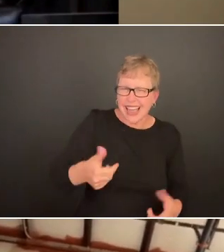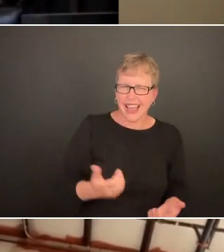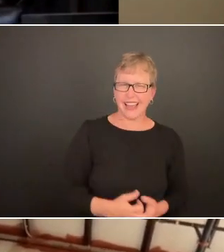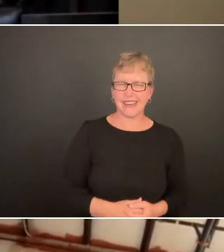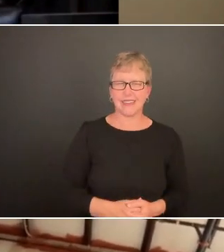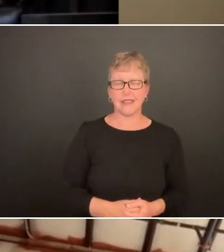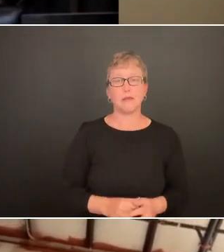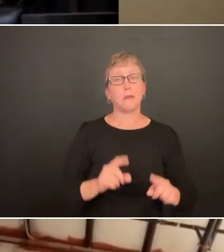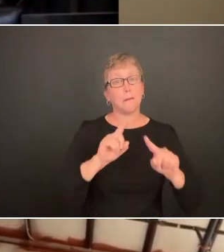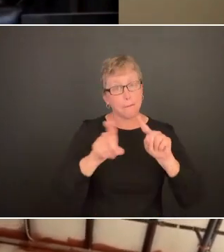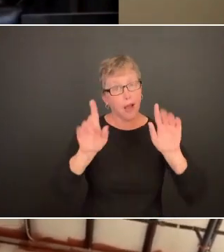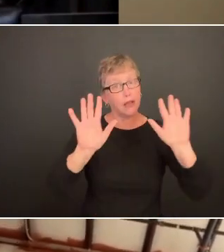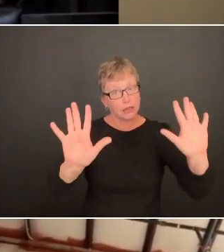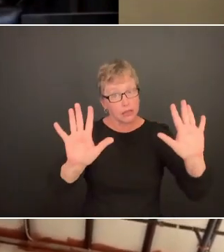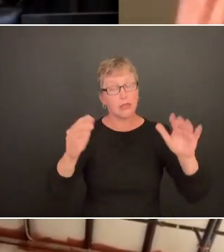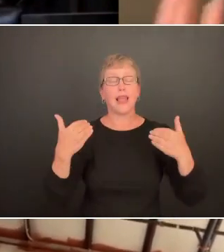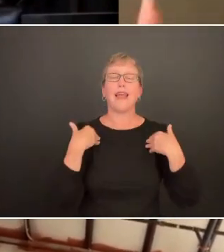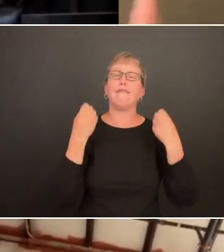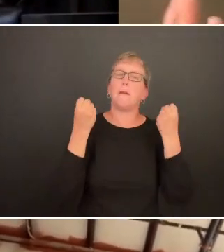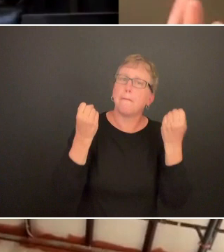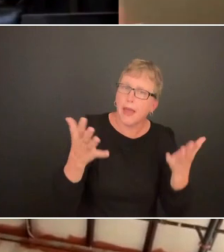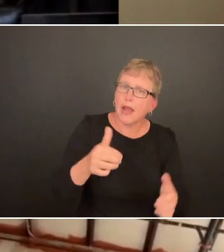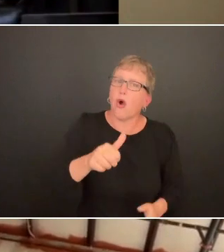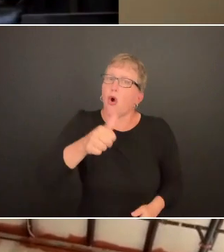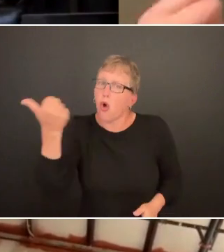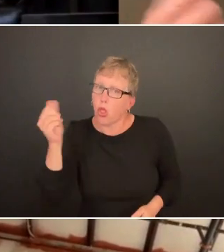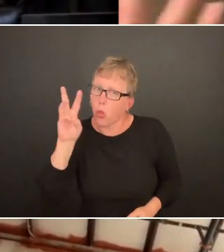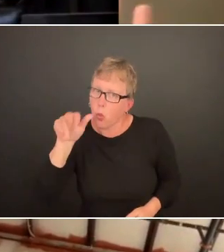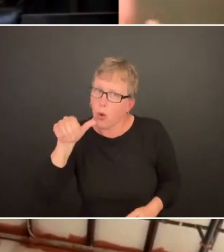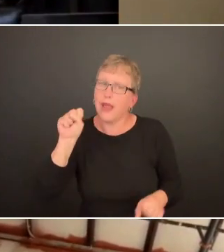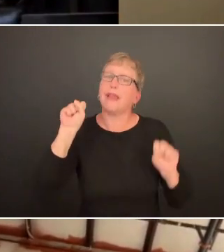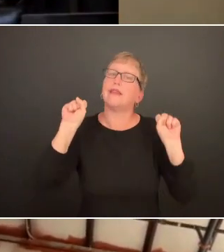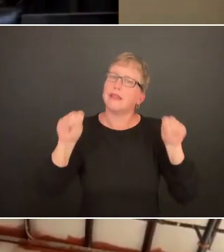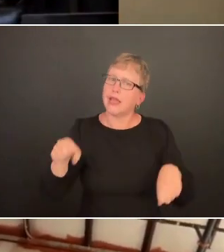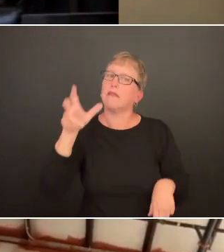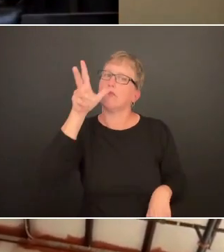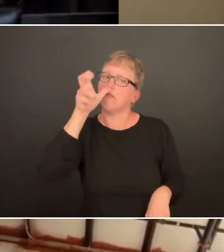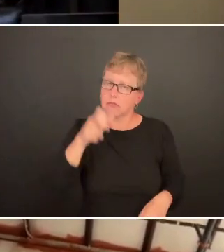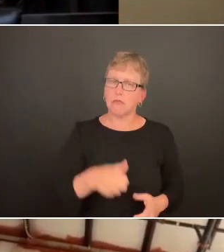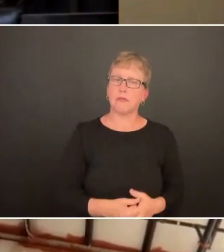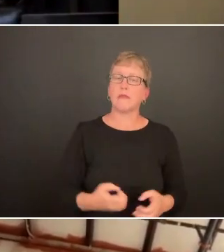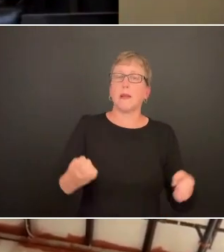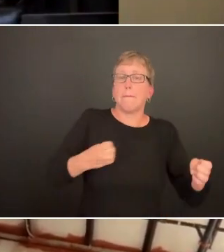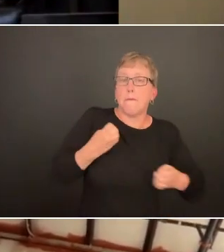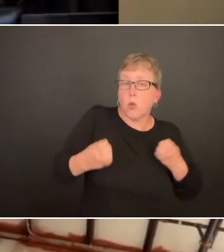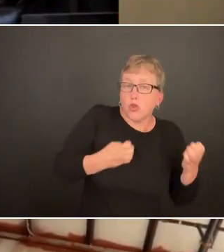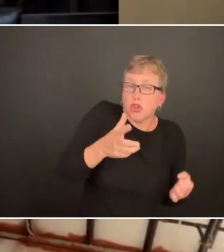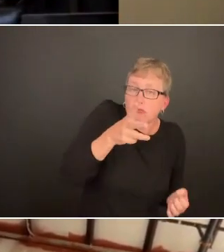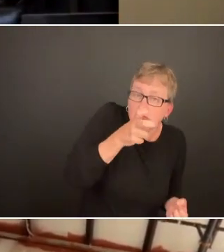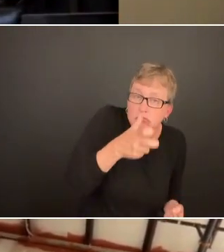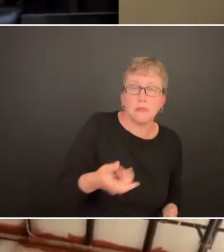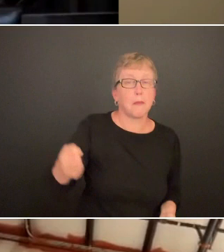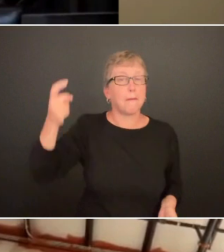being selfish. And it's just something that that when you're driving, you don't think about, of course not.